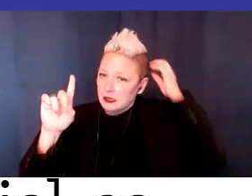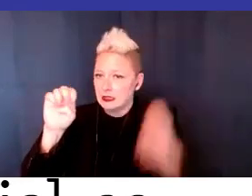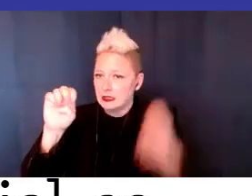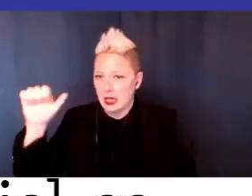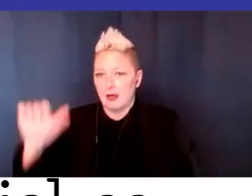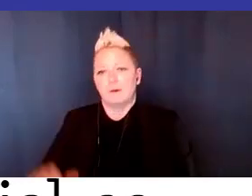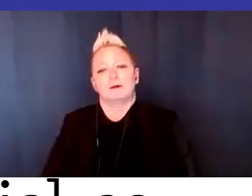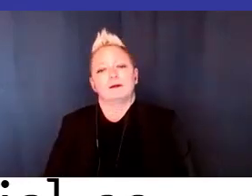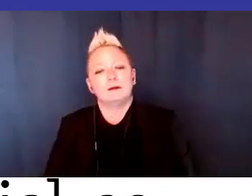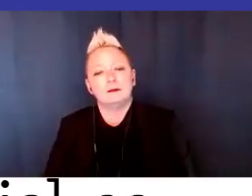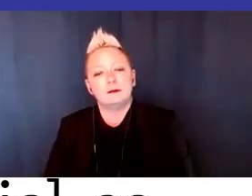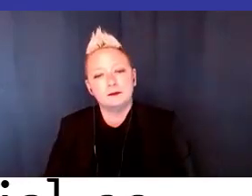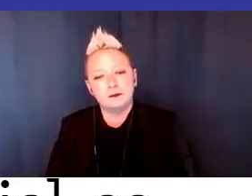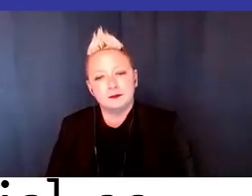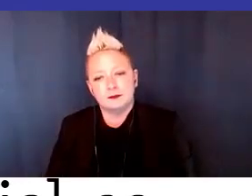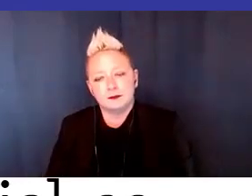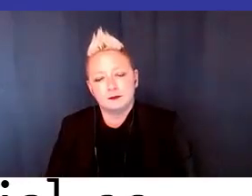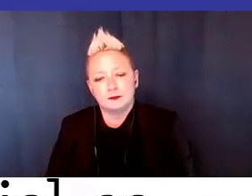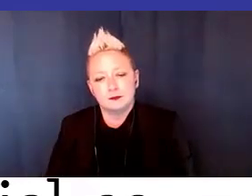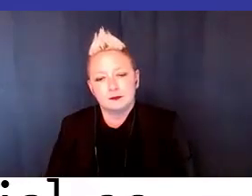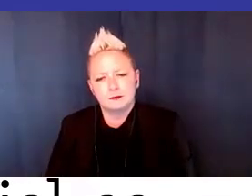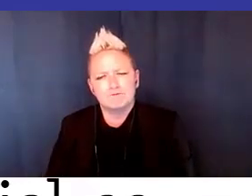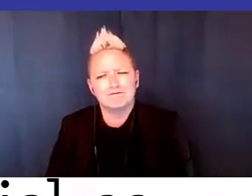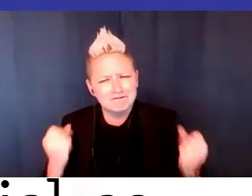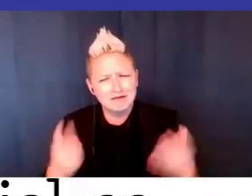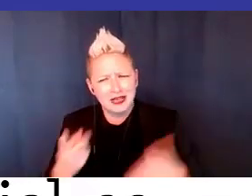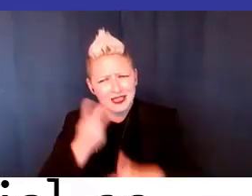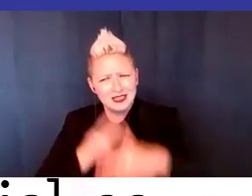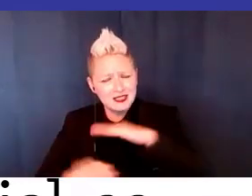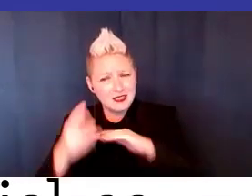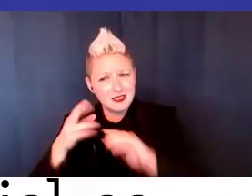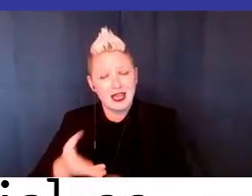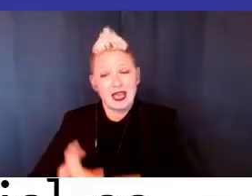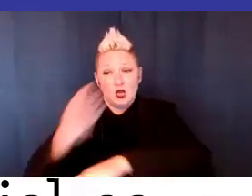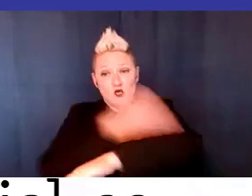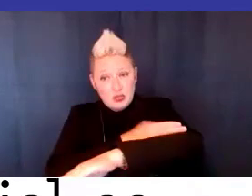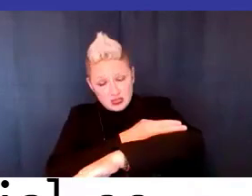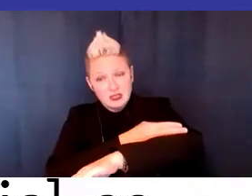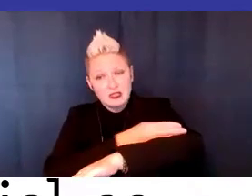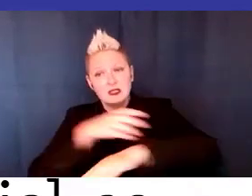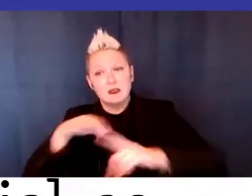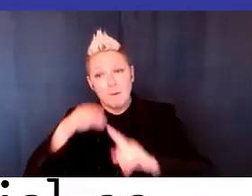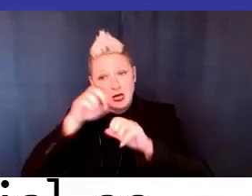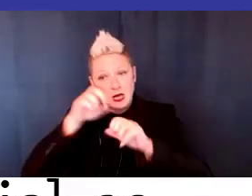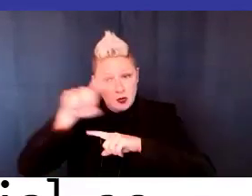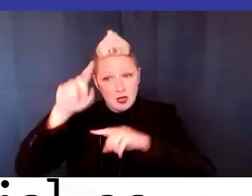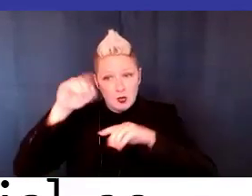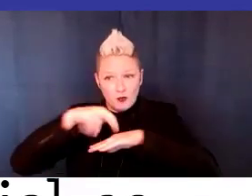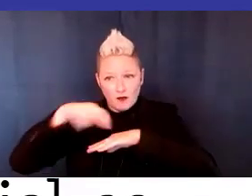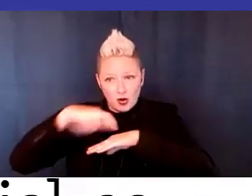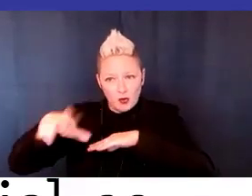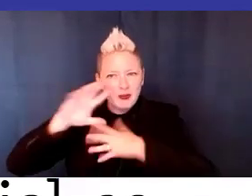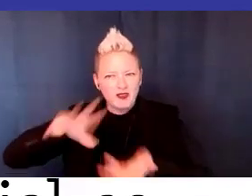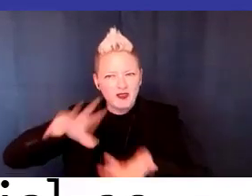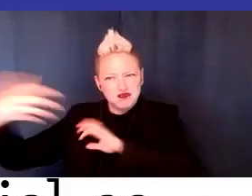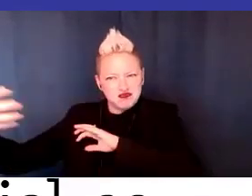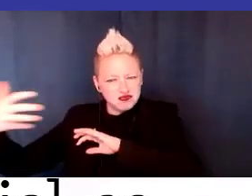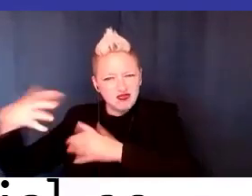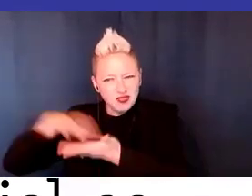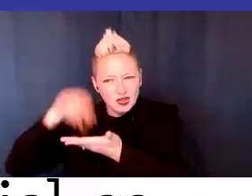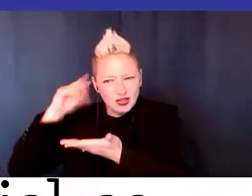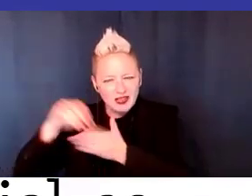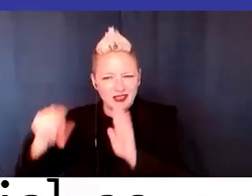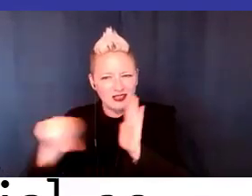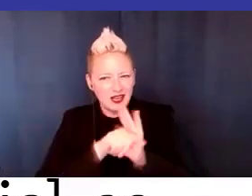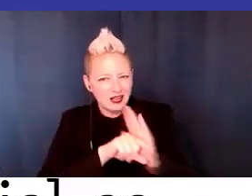So many folks anticipated increase in special ed referrals as a result of the disruptions to learning and the negative effects on the mental